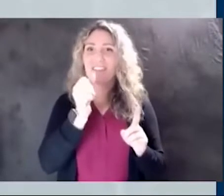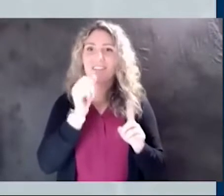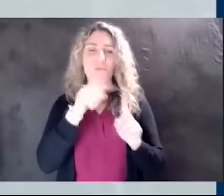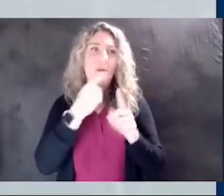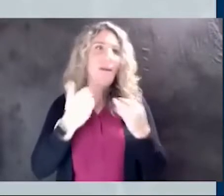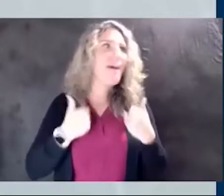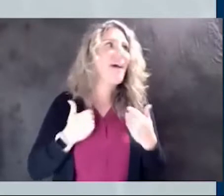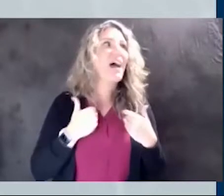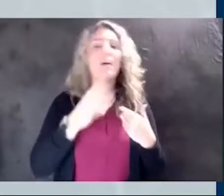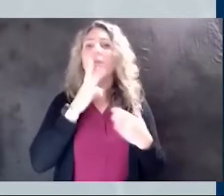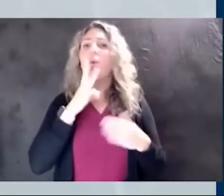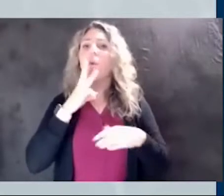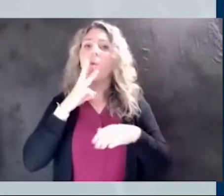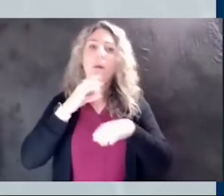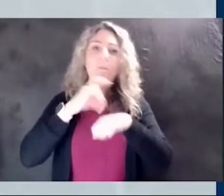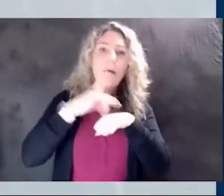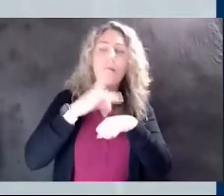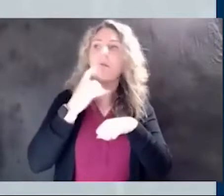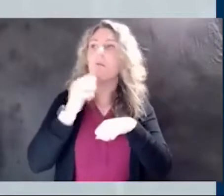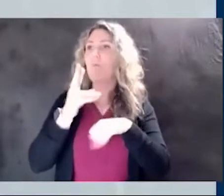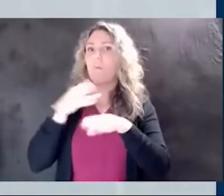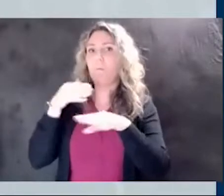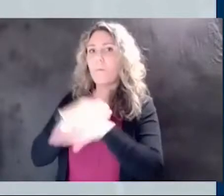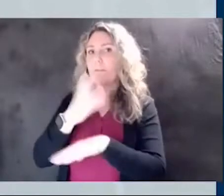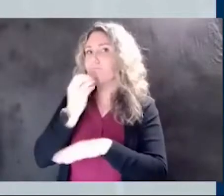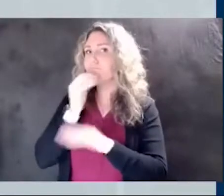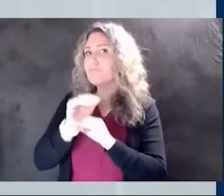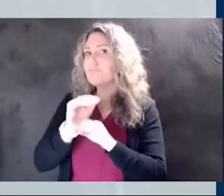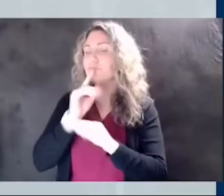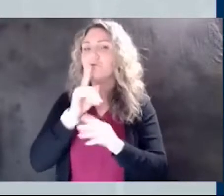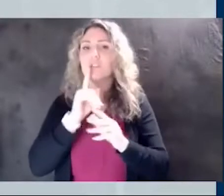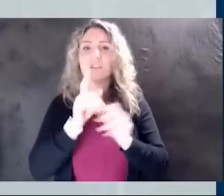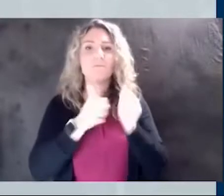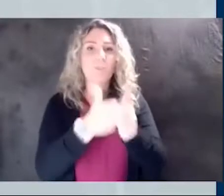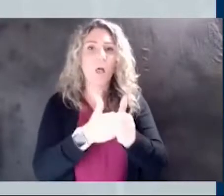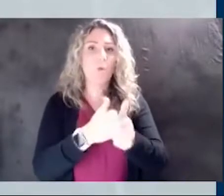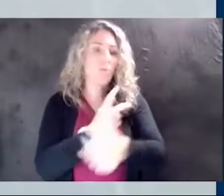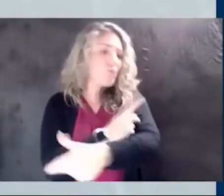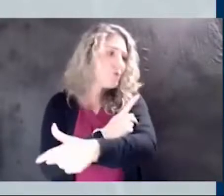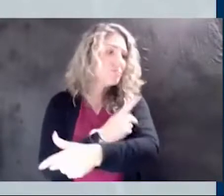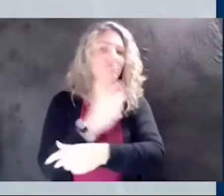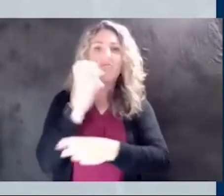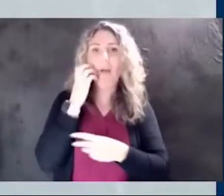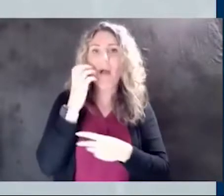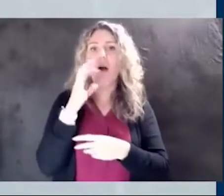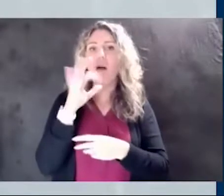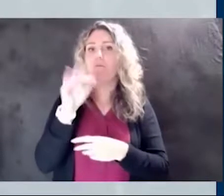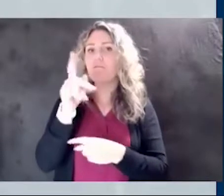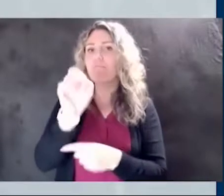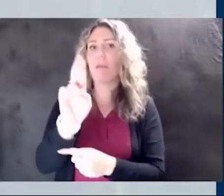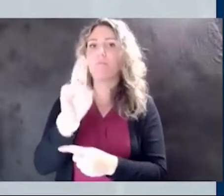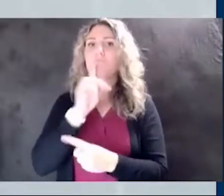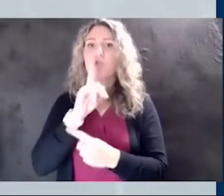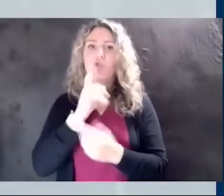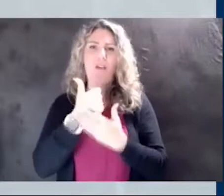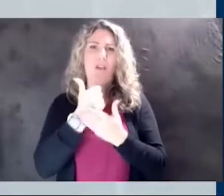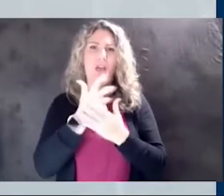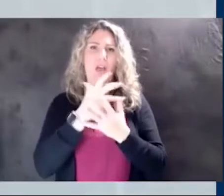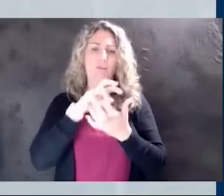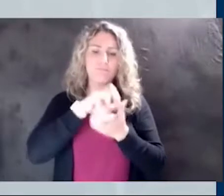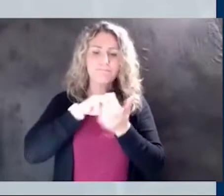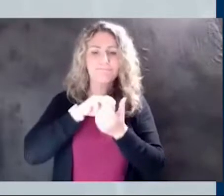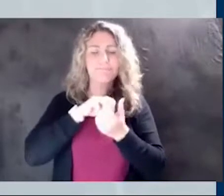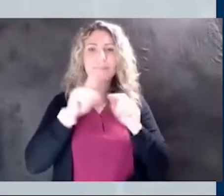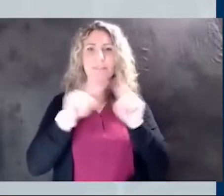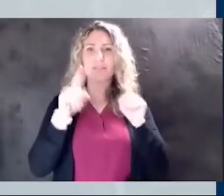after dinner so that it's kind of following proteins and fats and fibers so that it's a little slower. Helps it break it down at a different level. Yeah. All right,